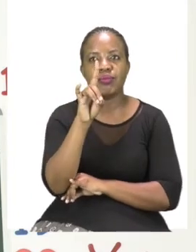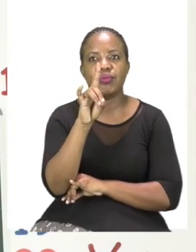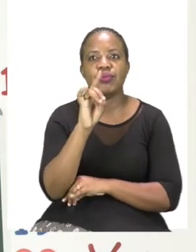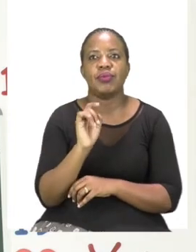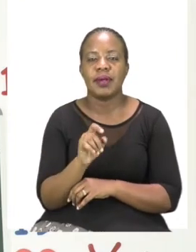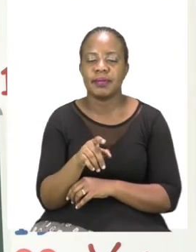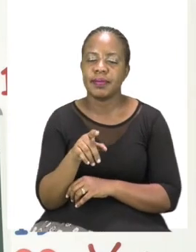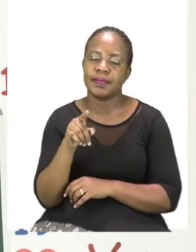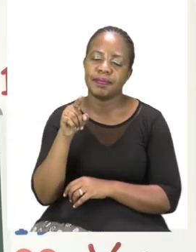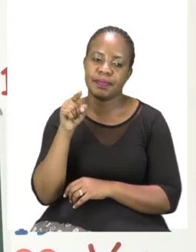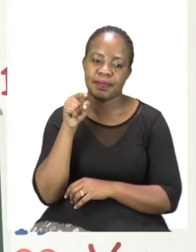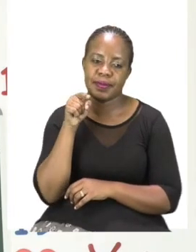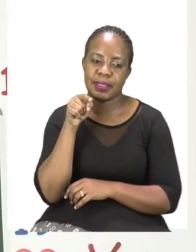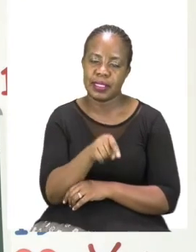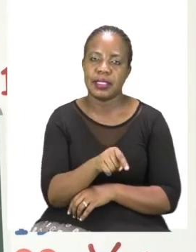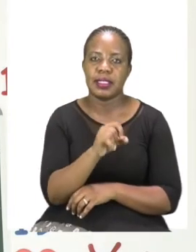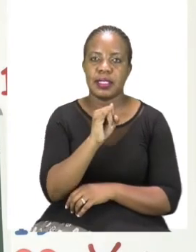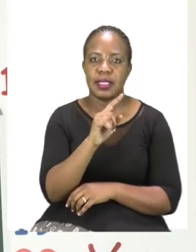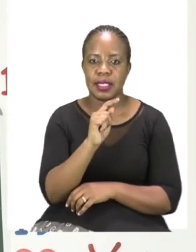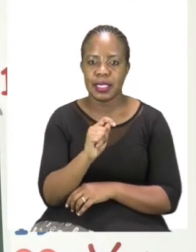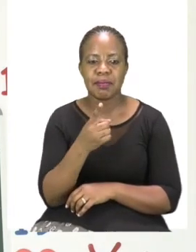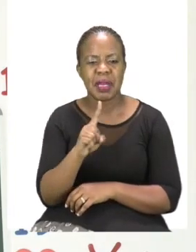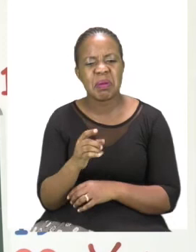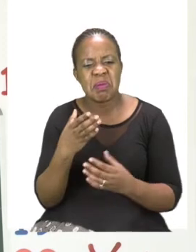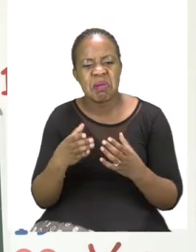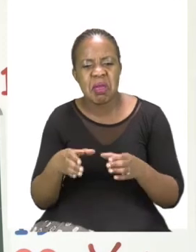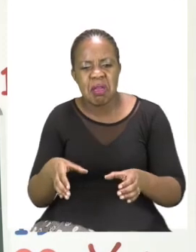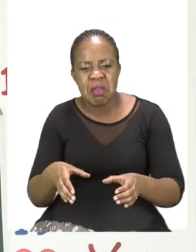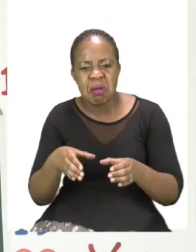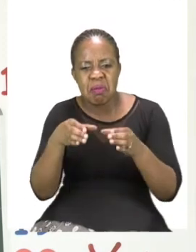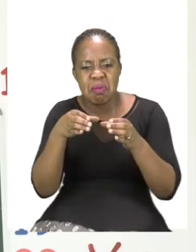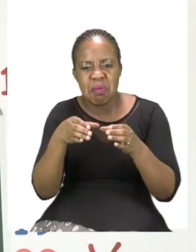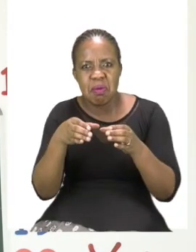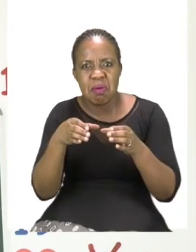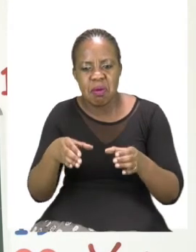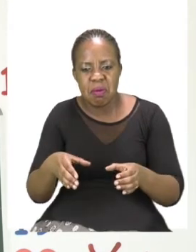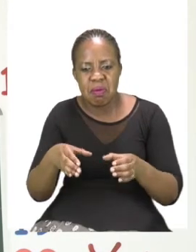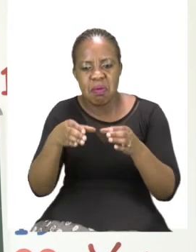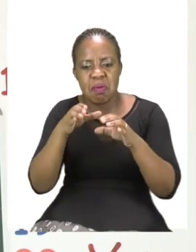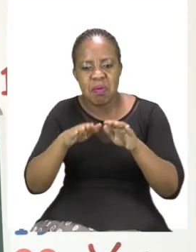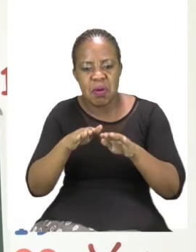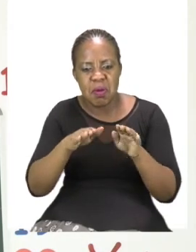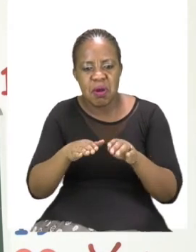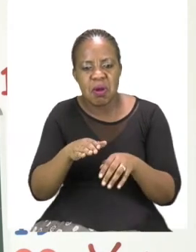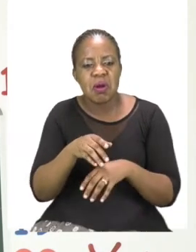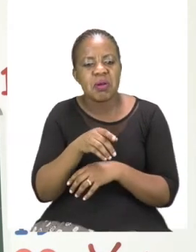belongs to one of the giraffes, we would say its